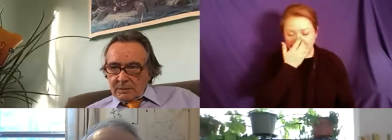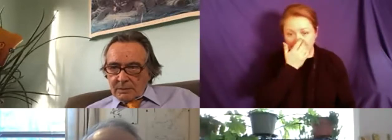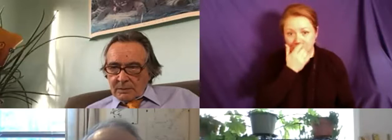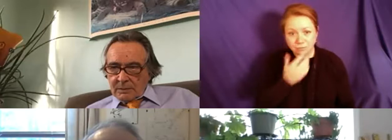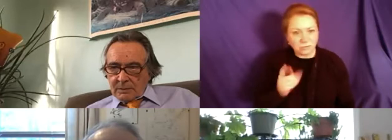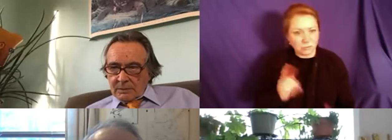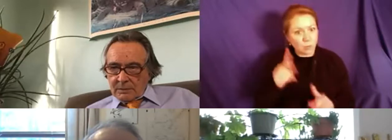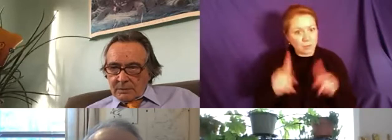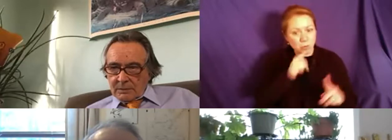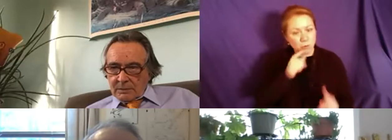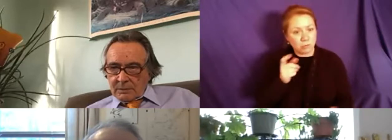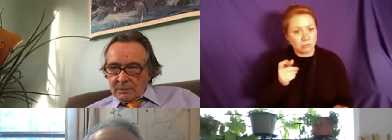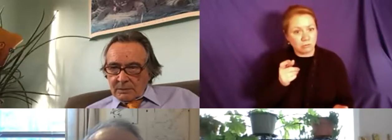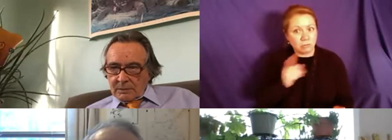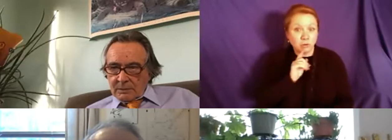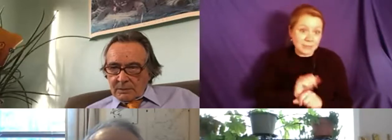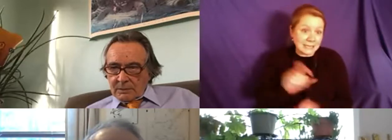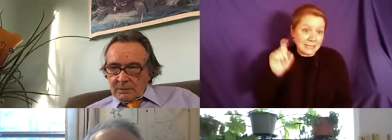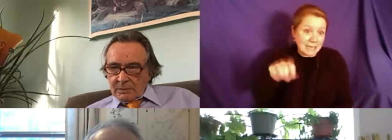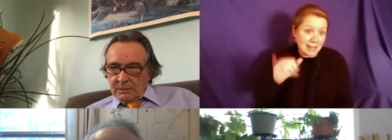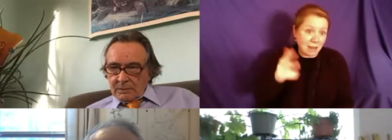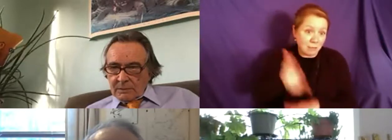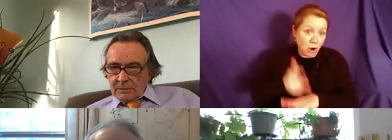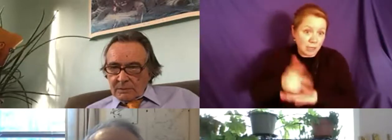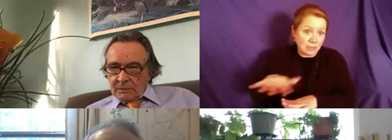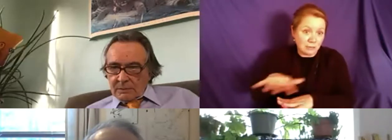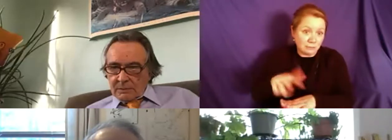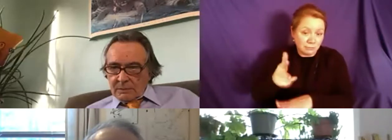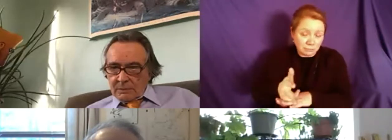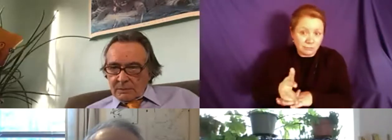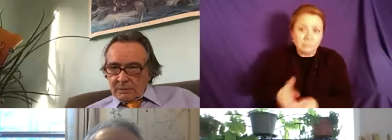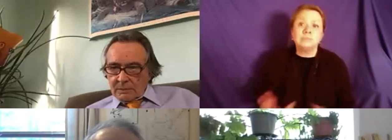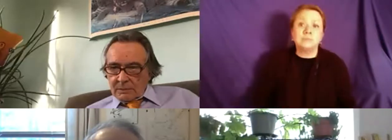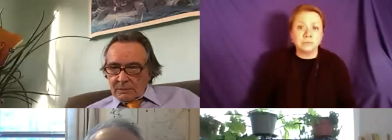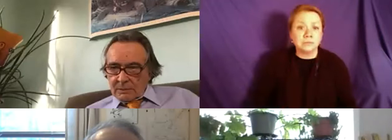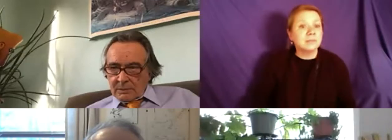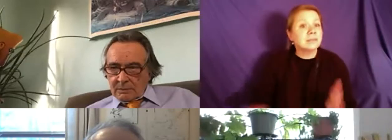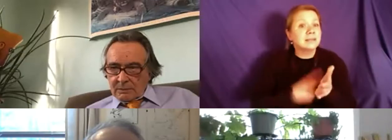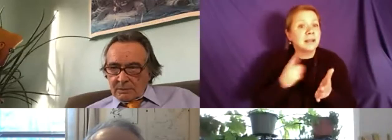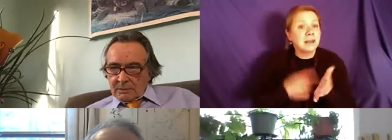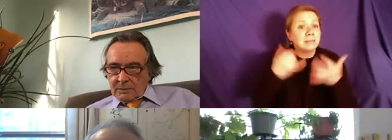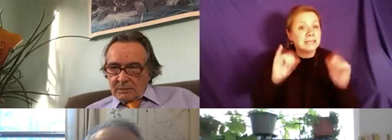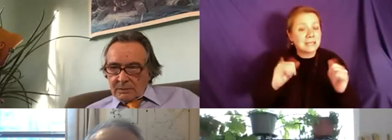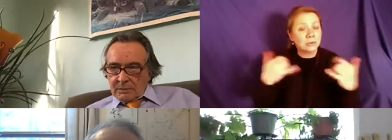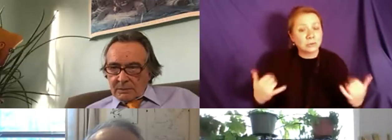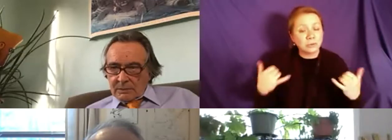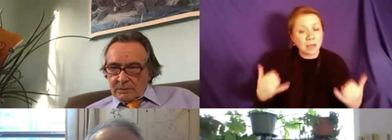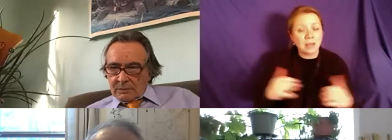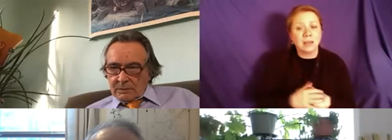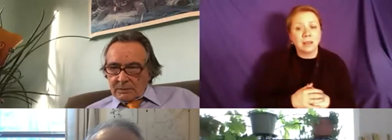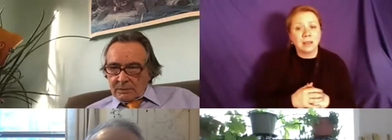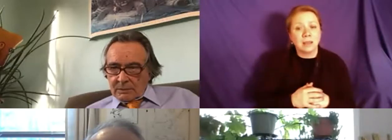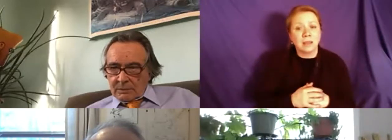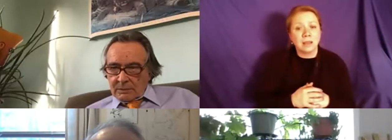those of us that actually need that space. You know, there's times even to this day where